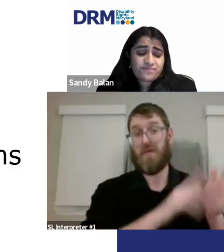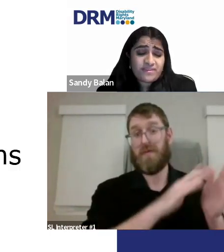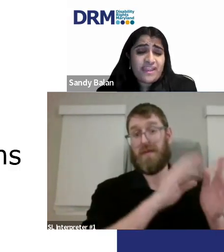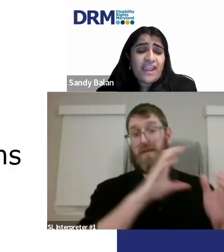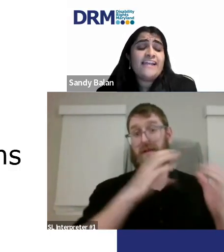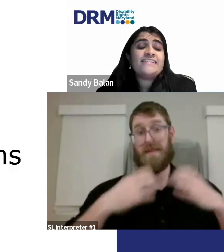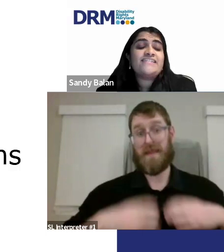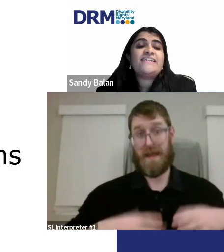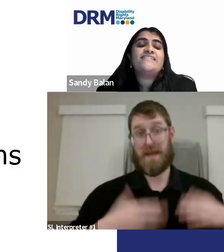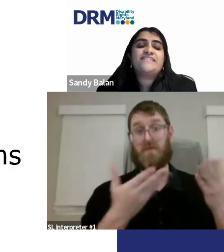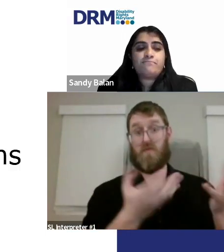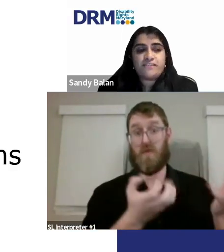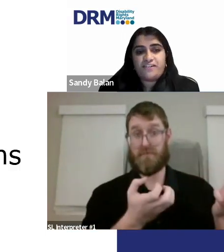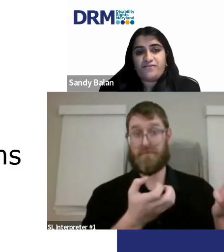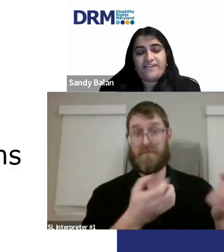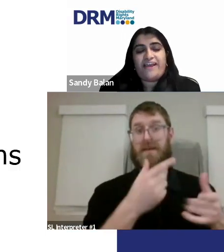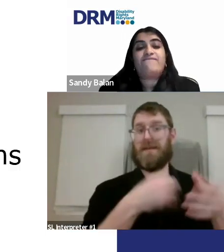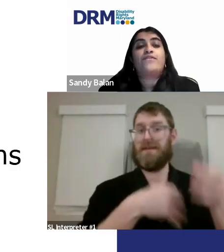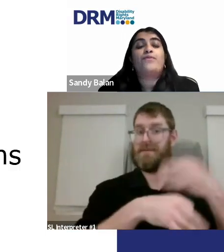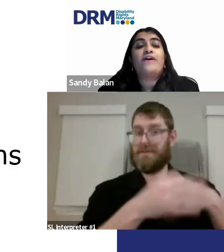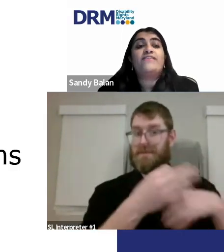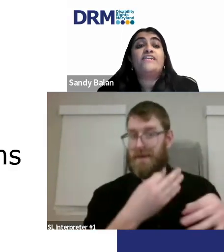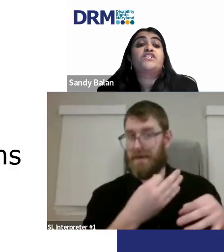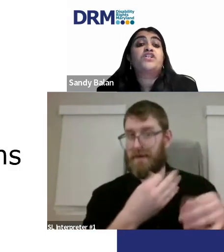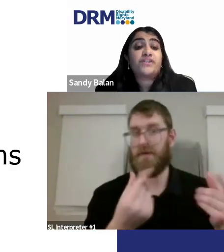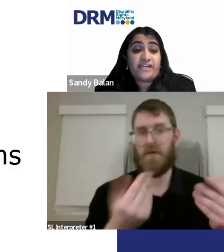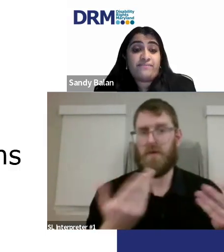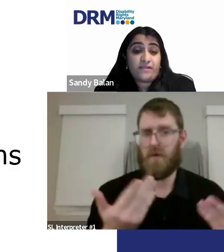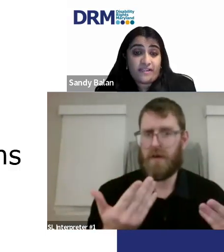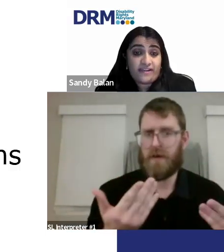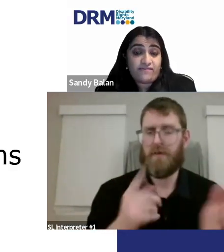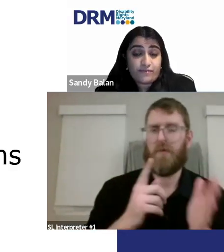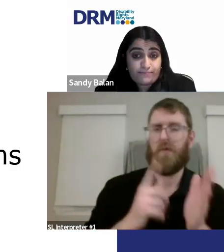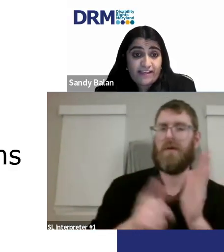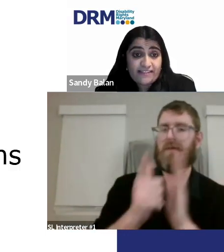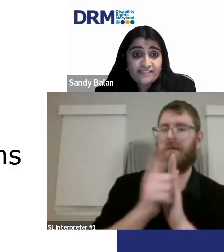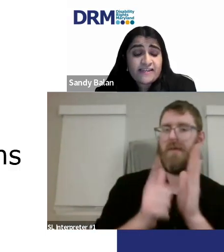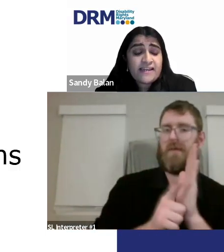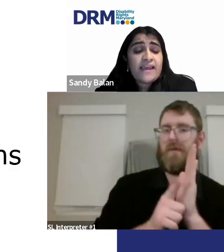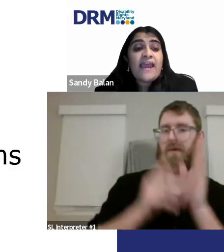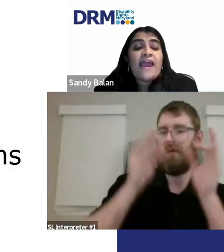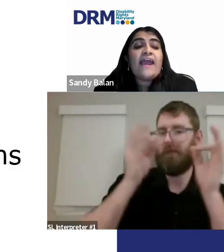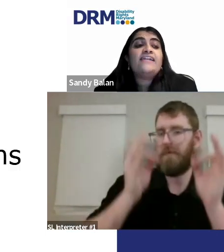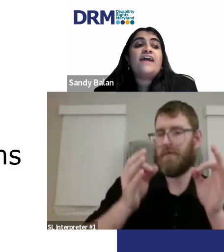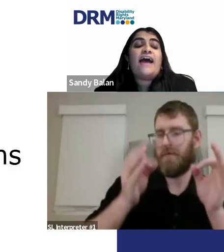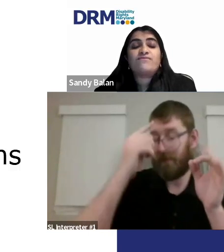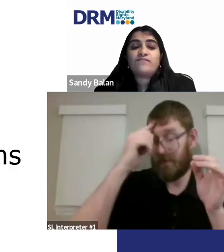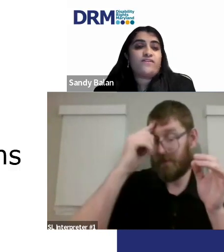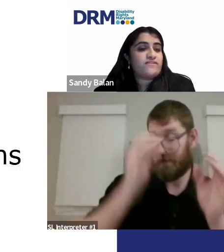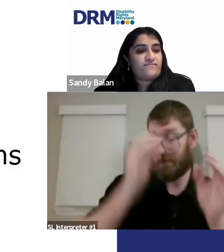wanted and instead substituting that for what the attorney believed was best. And as a result of